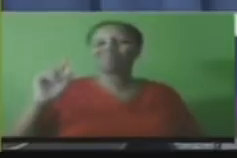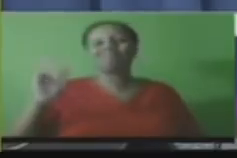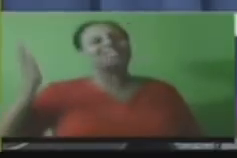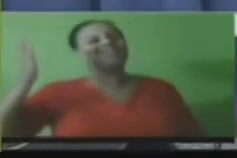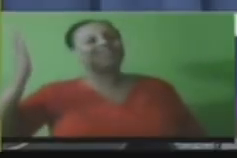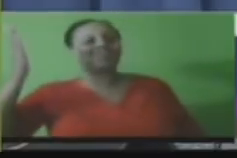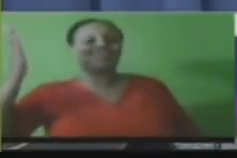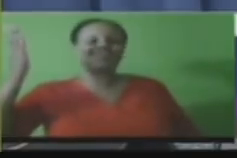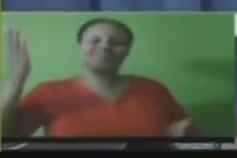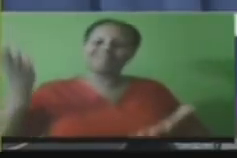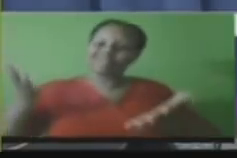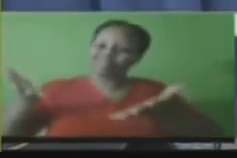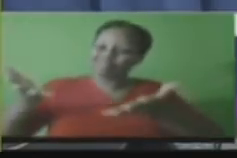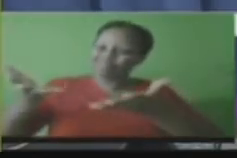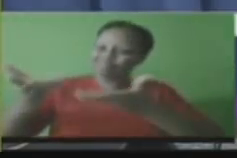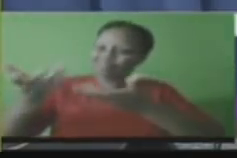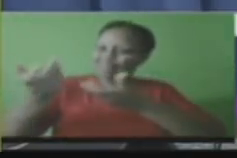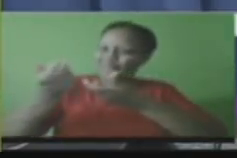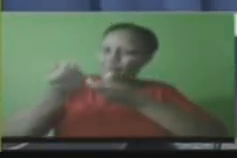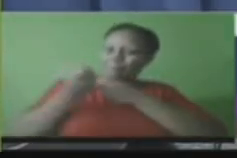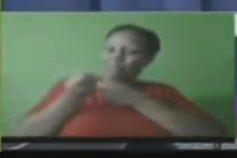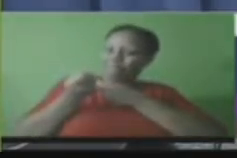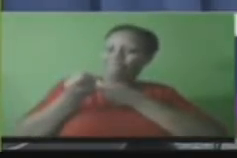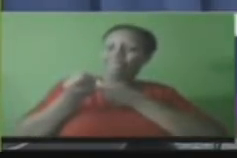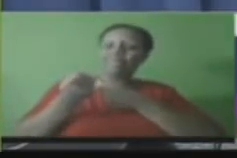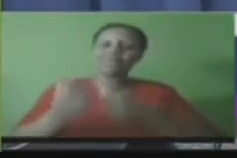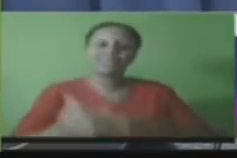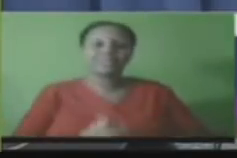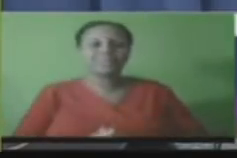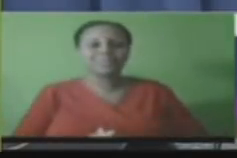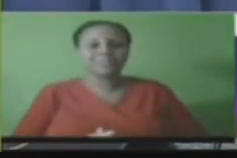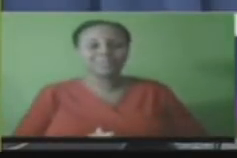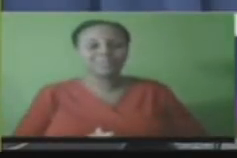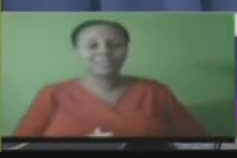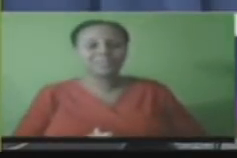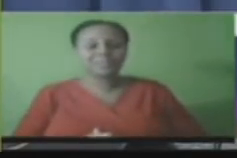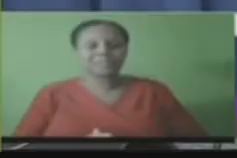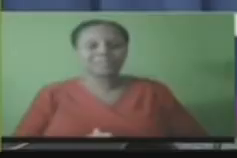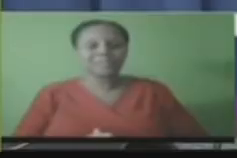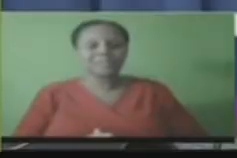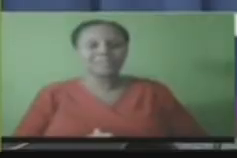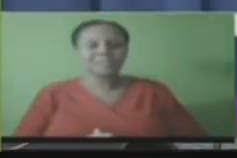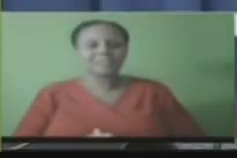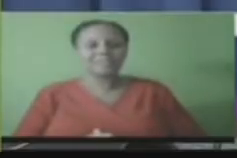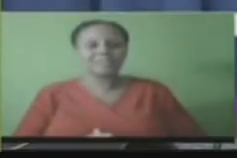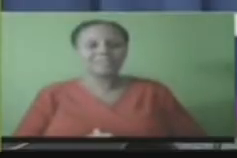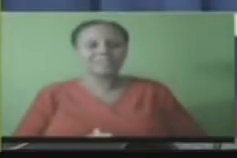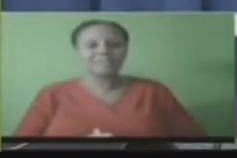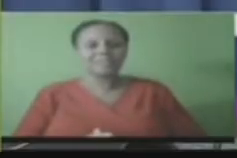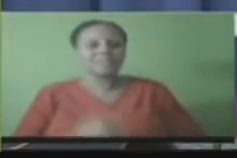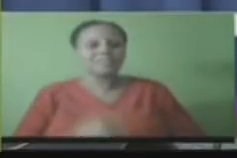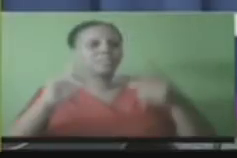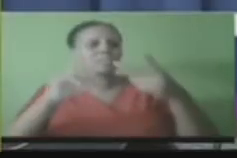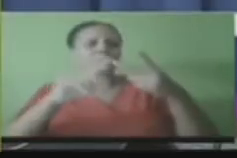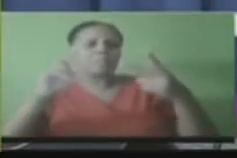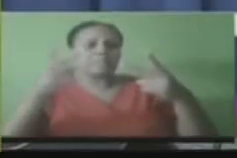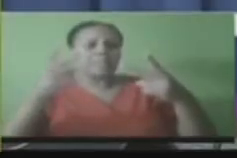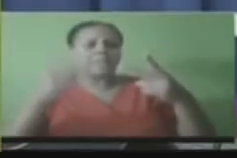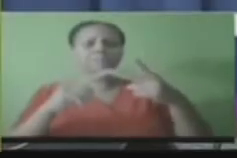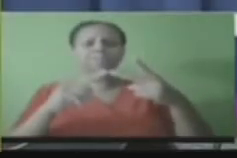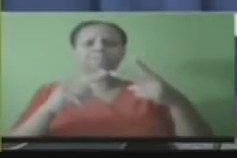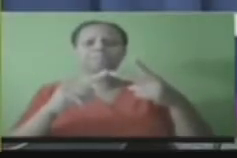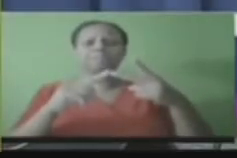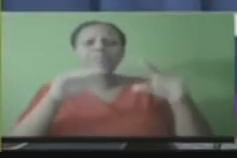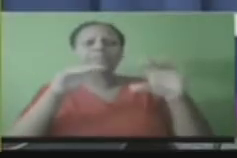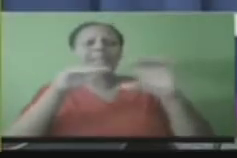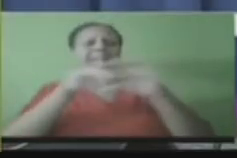included. Reach and accessibility. There are some persons who will actively seek out